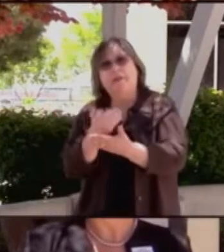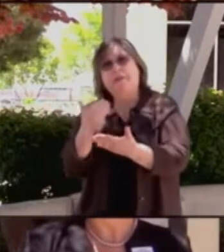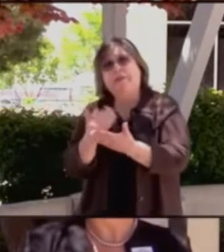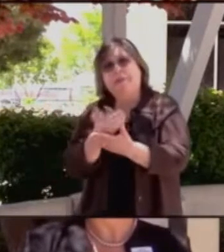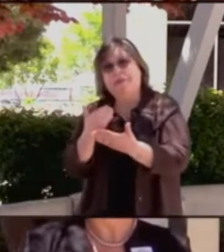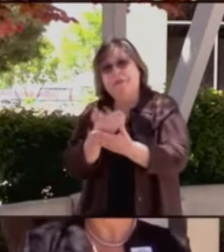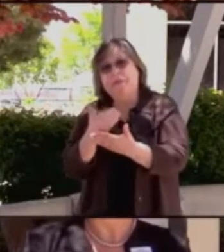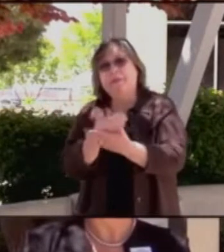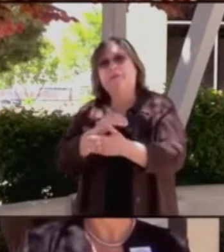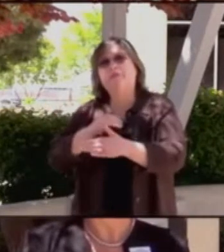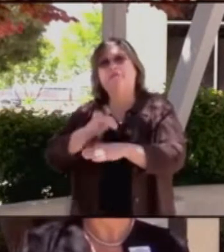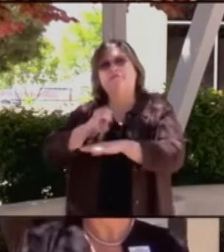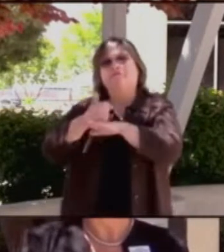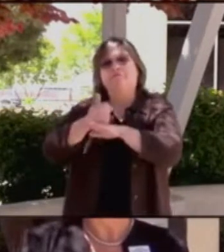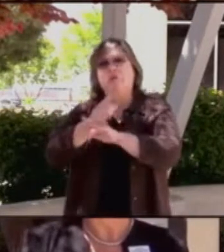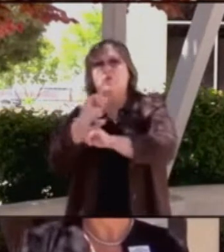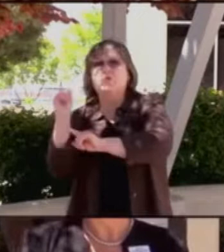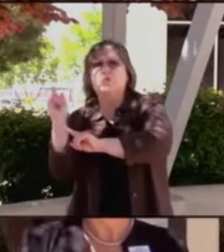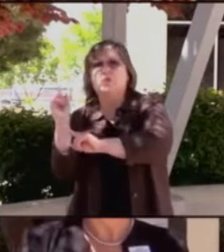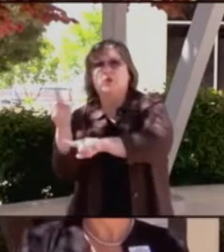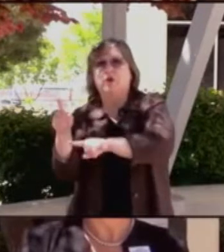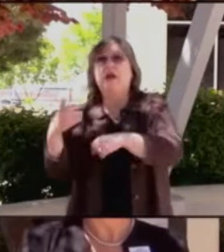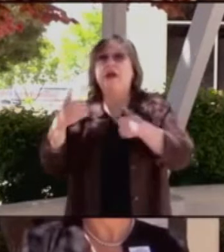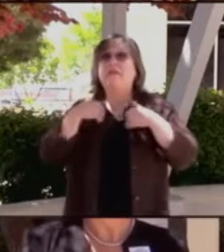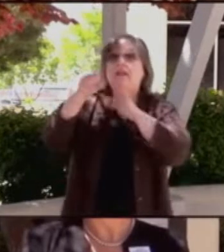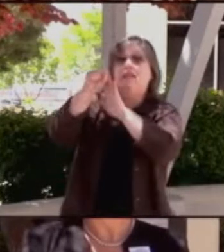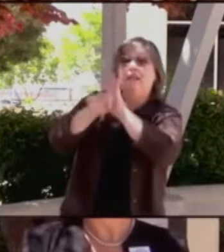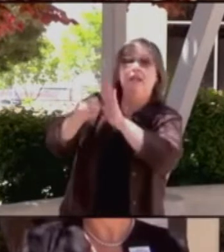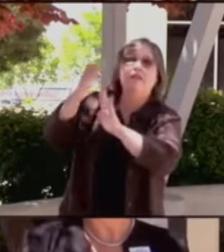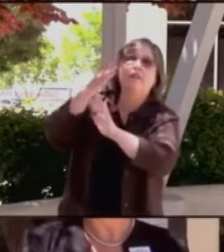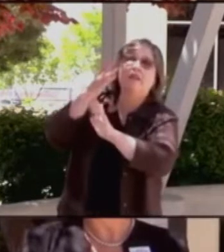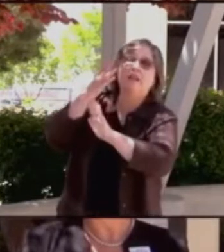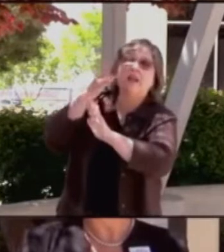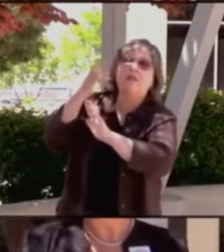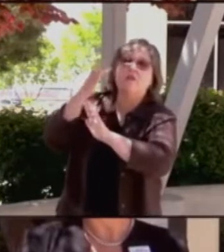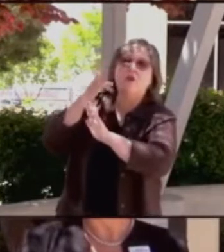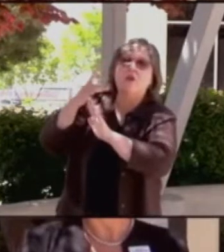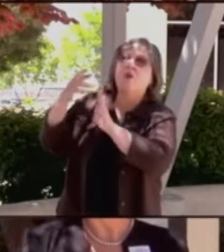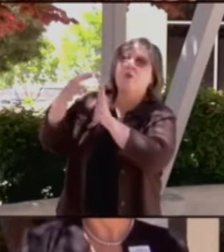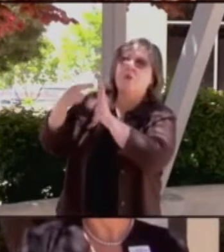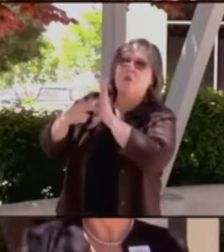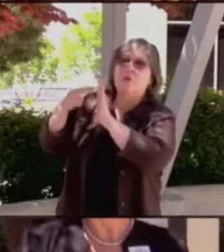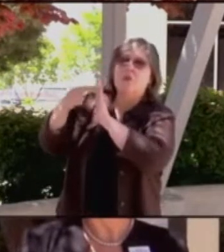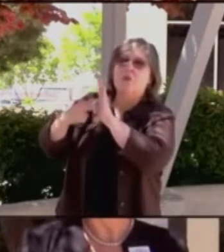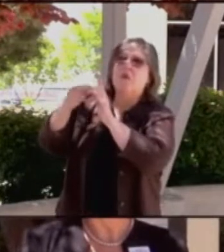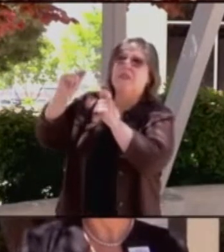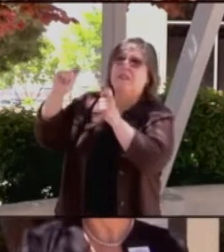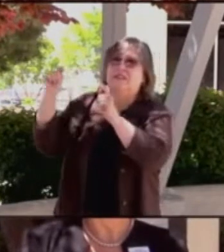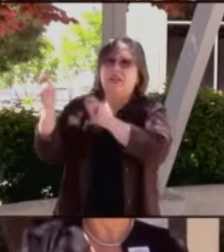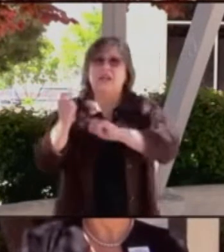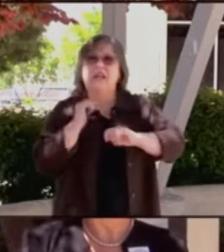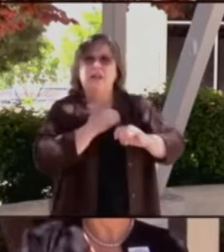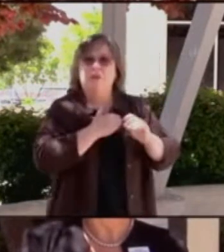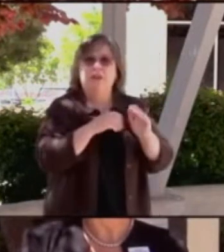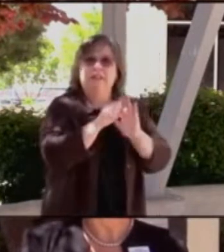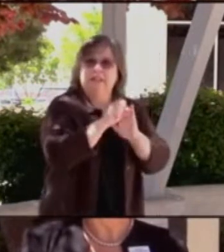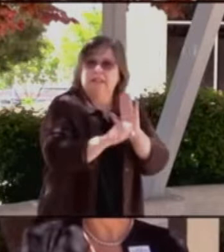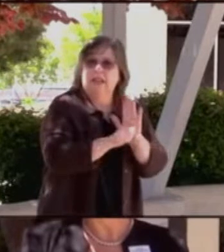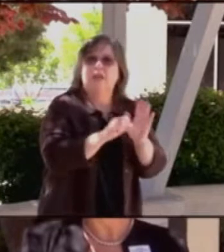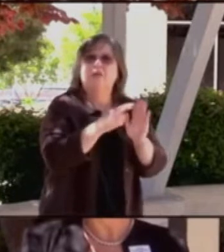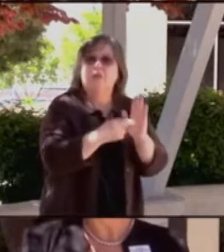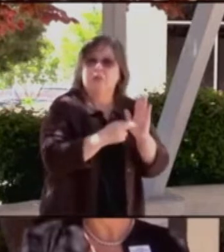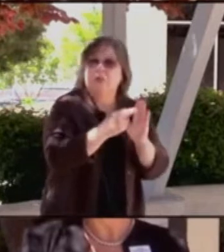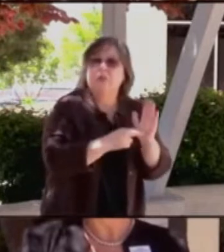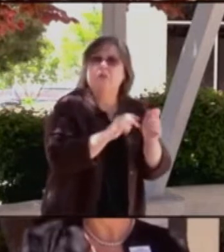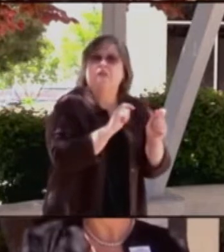on top of the state's framework are now being retired. That includes the directive to maximize